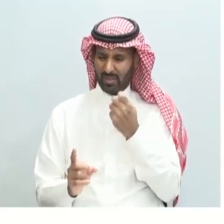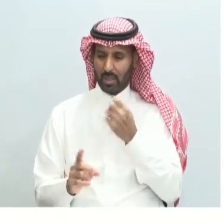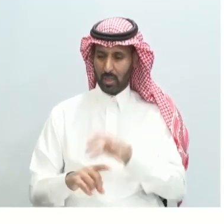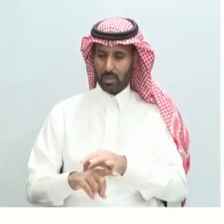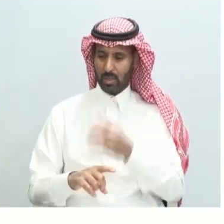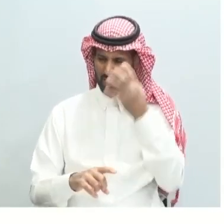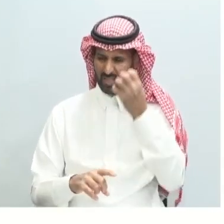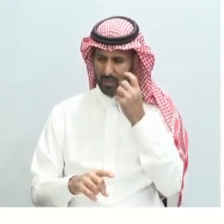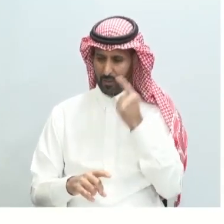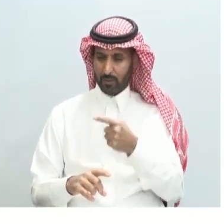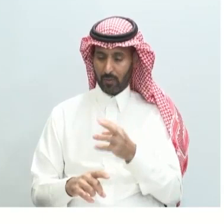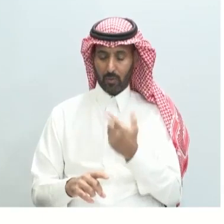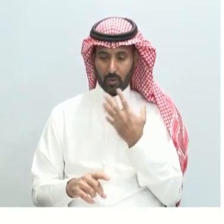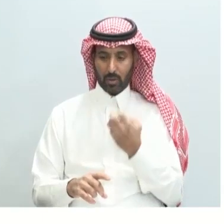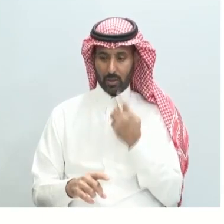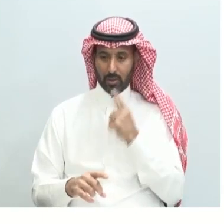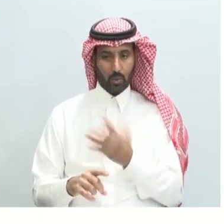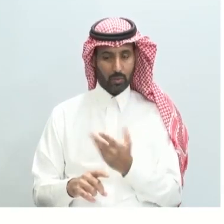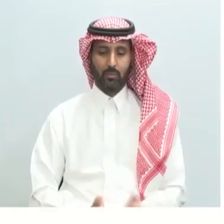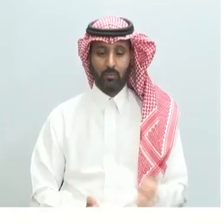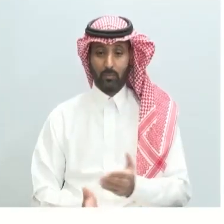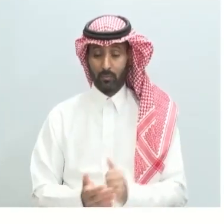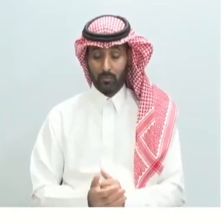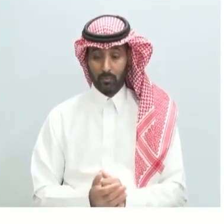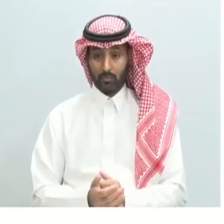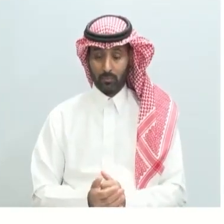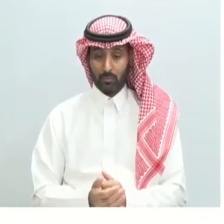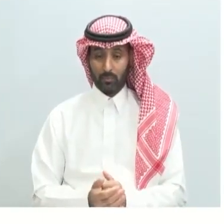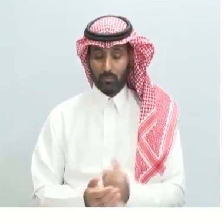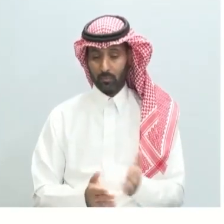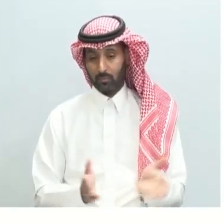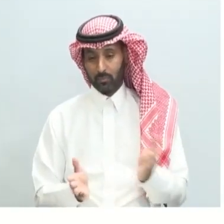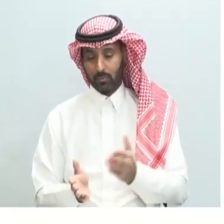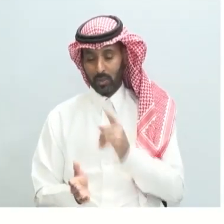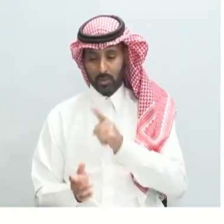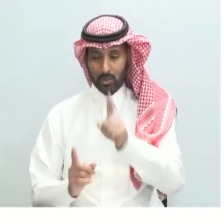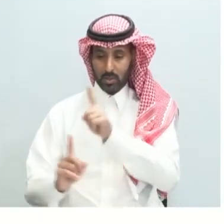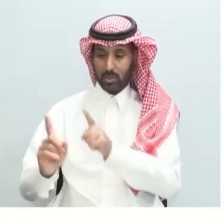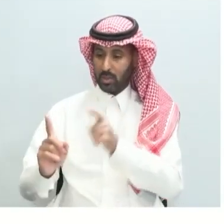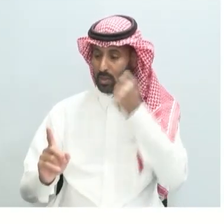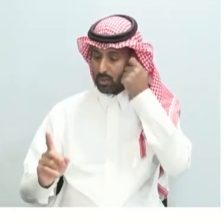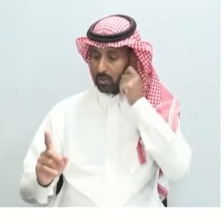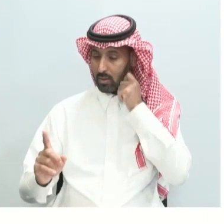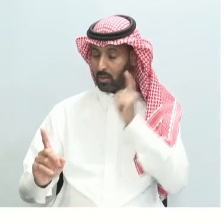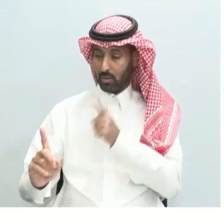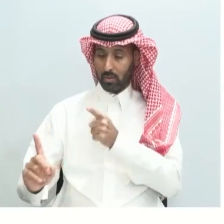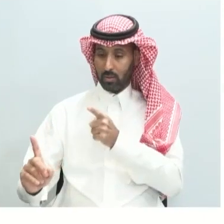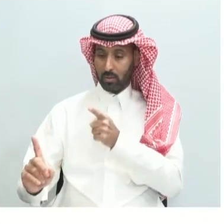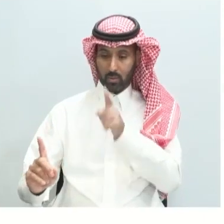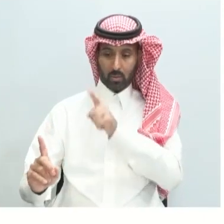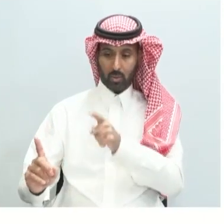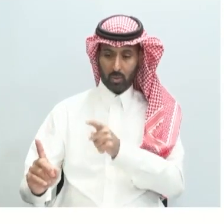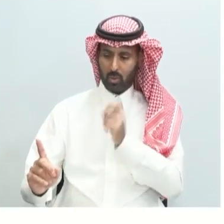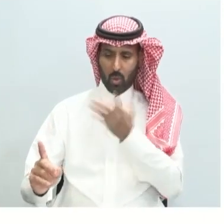an ache he has or she has. So now let's ask this person this question so we